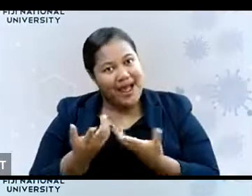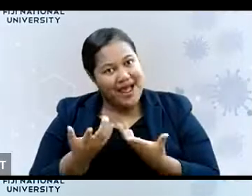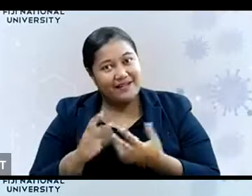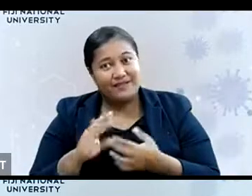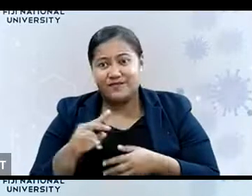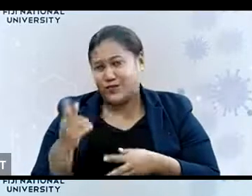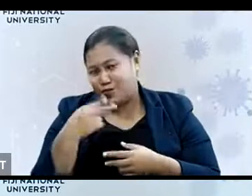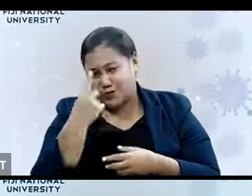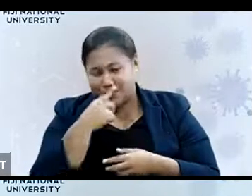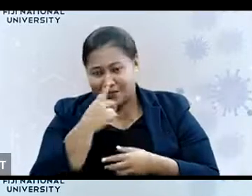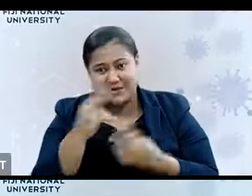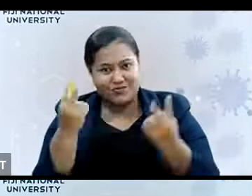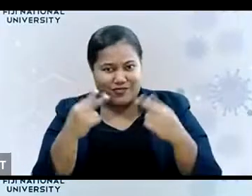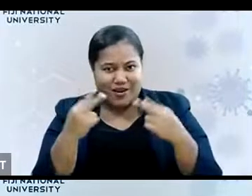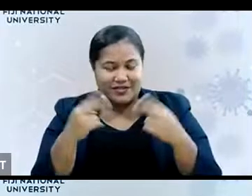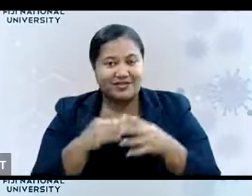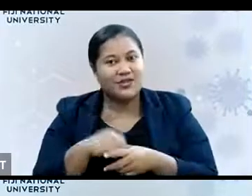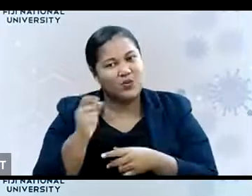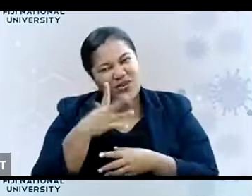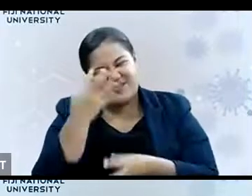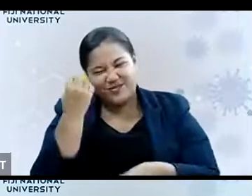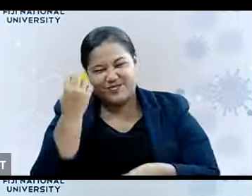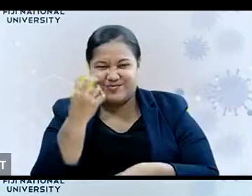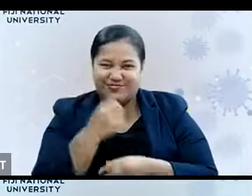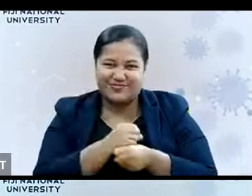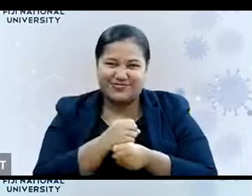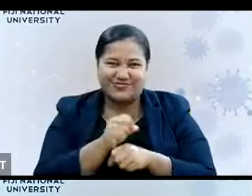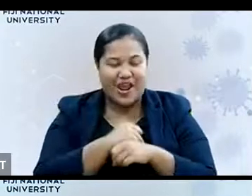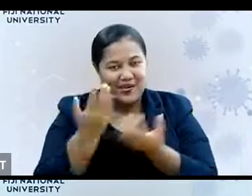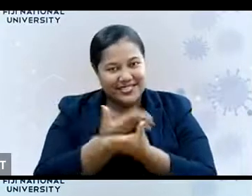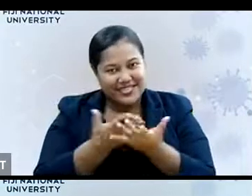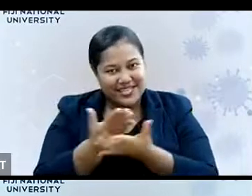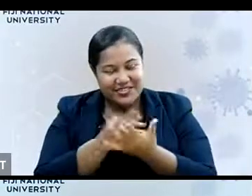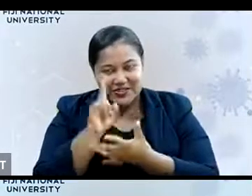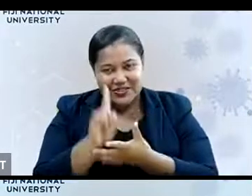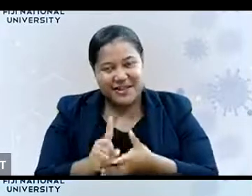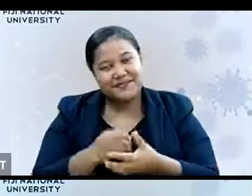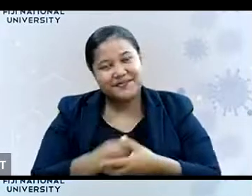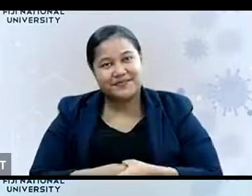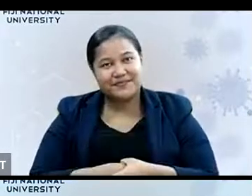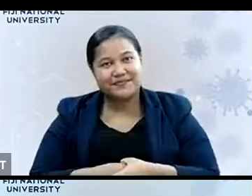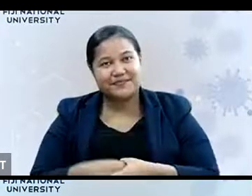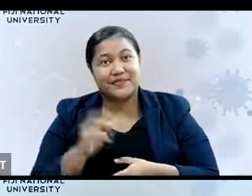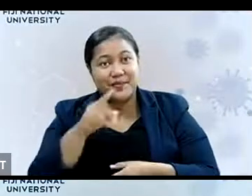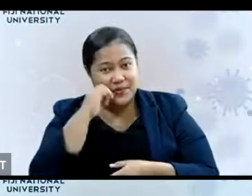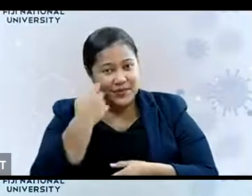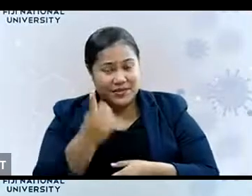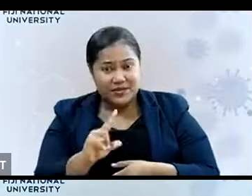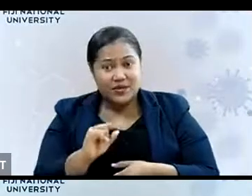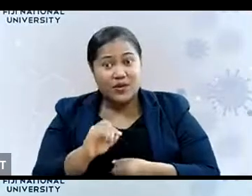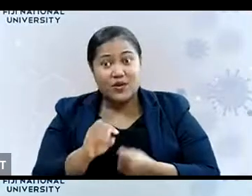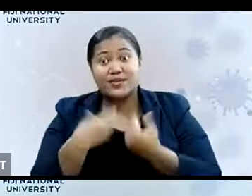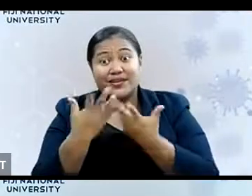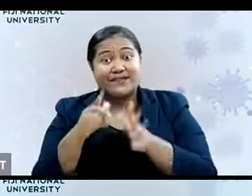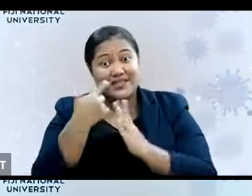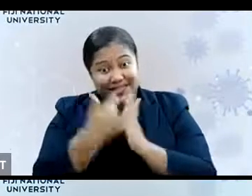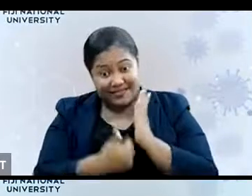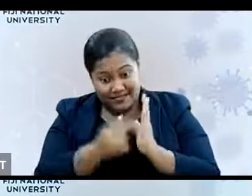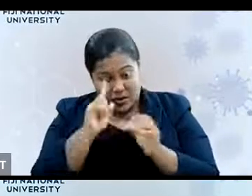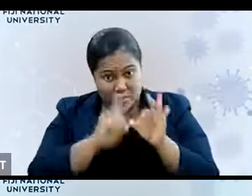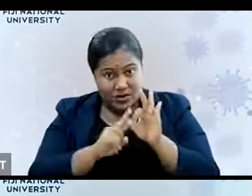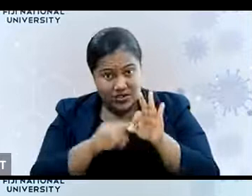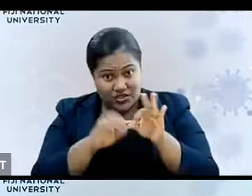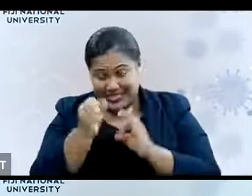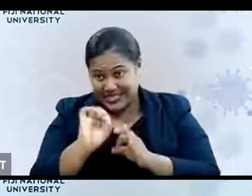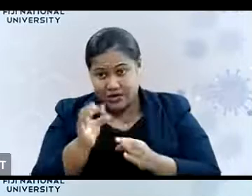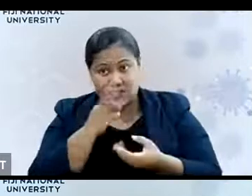that are connecting, we will have to round off our discussion today. What we'll do is we'll send the list of questions that are still pending to the